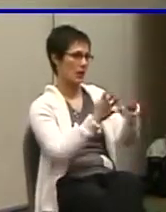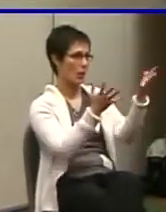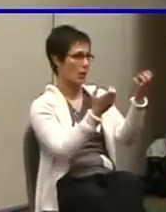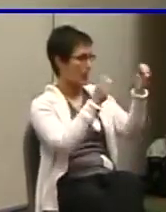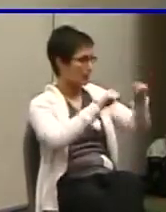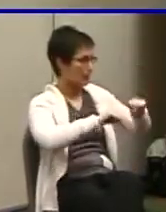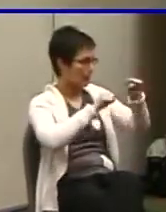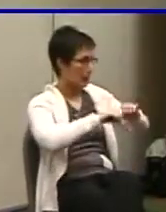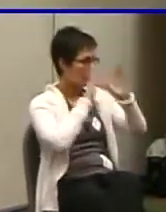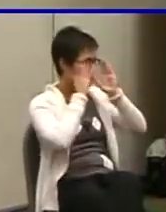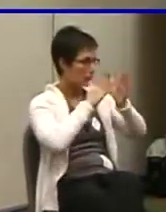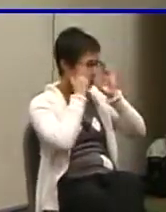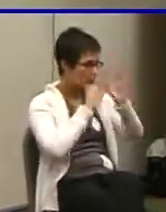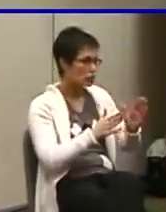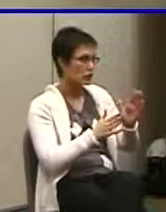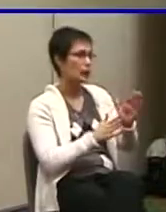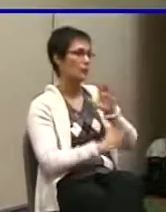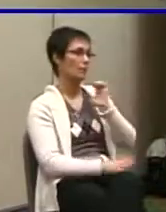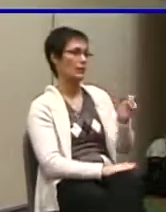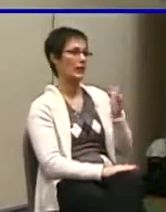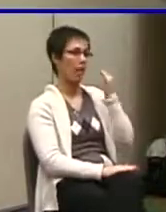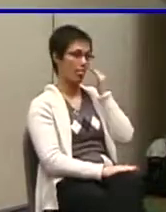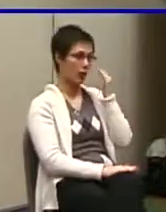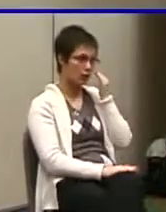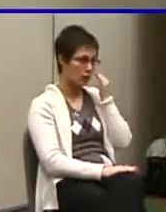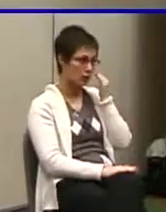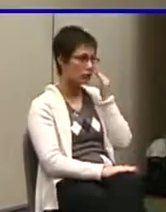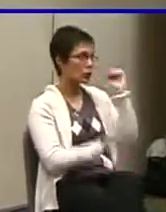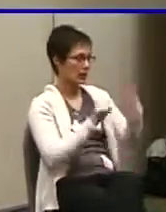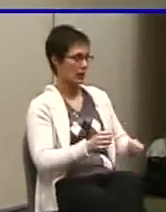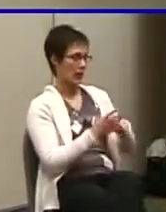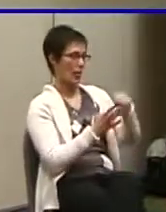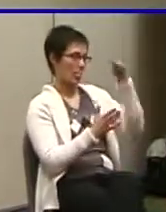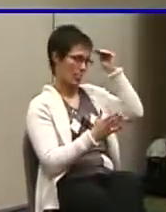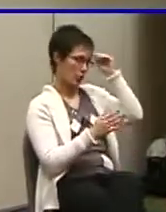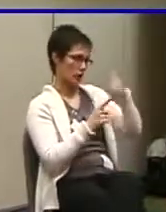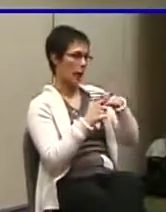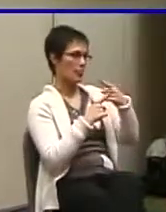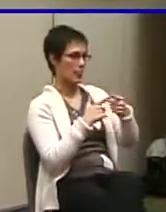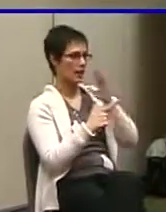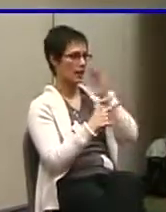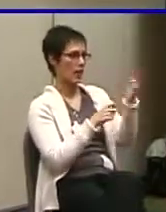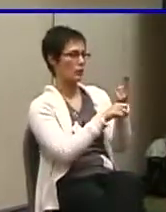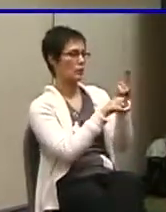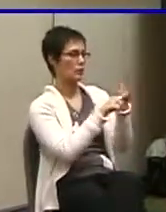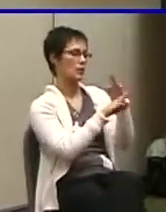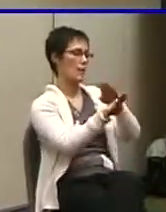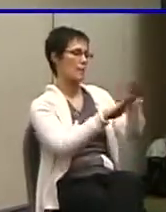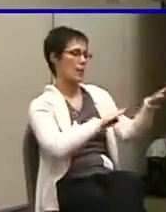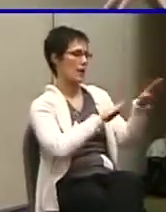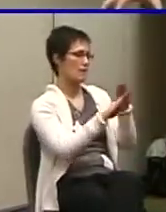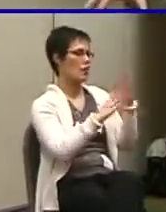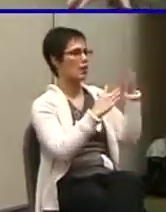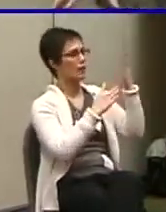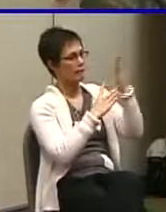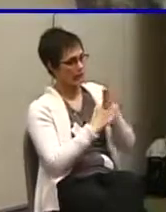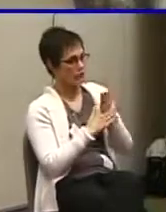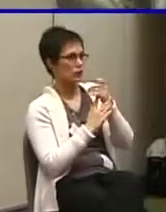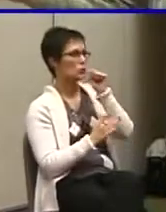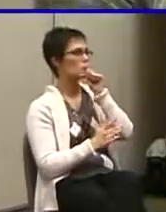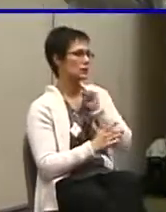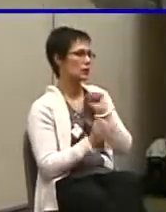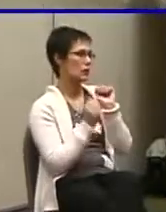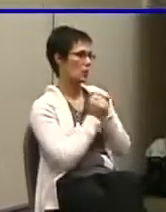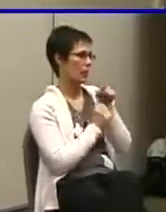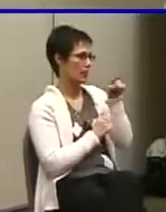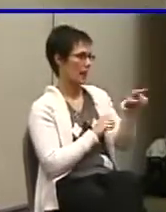to attend and be alert so that he can learn, and then I am going to utilize behavioral interventions to deal with the behavior, because